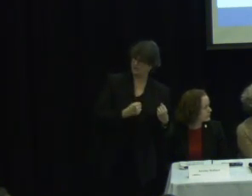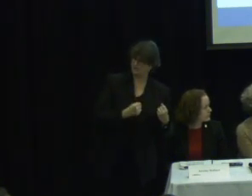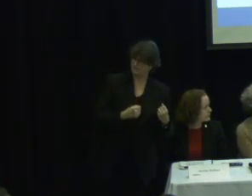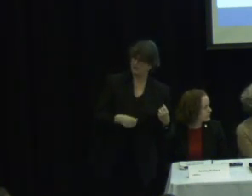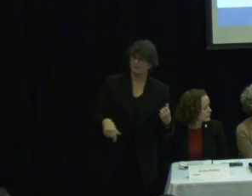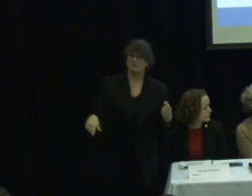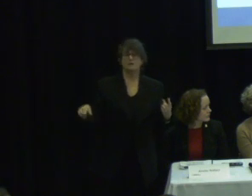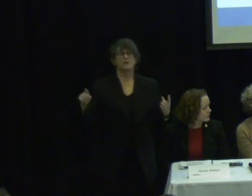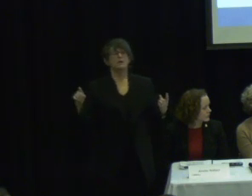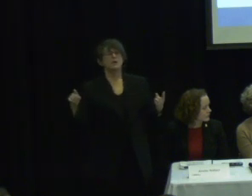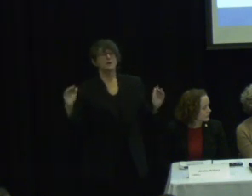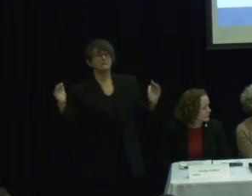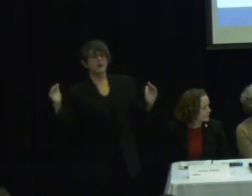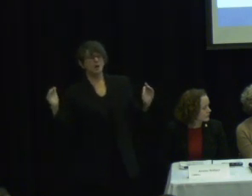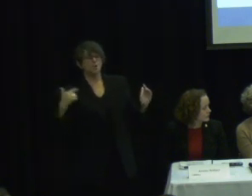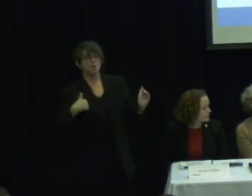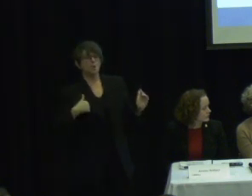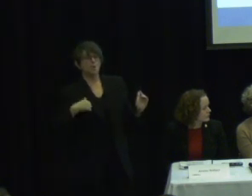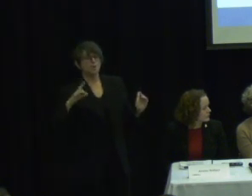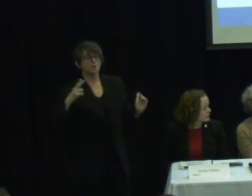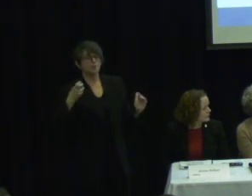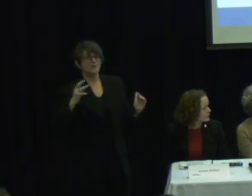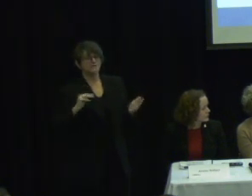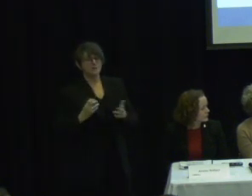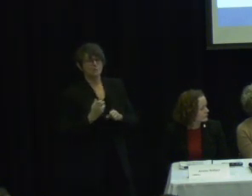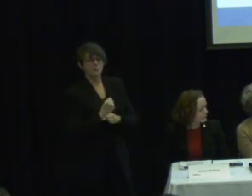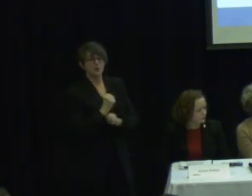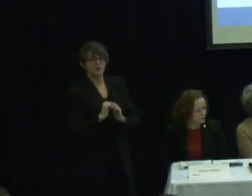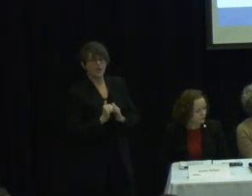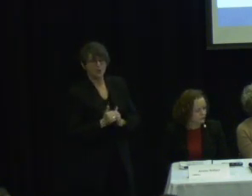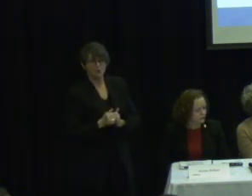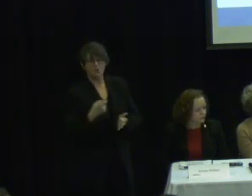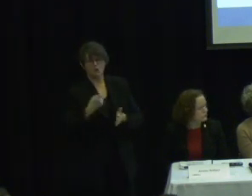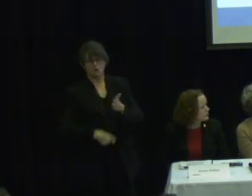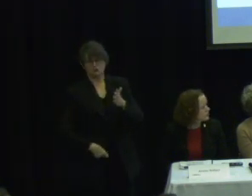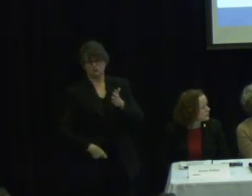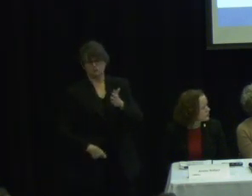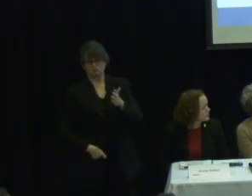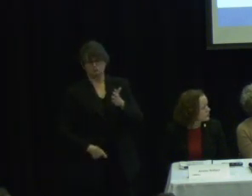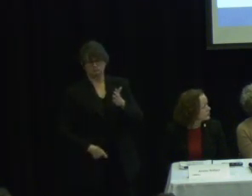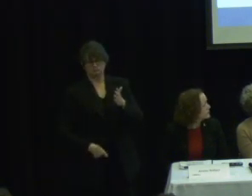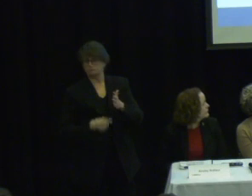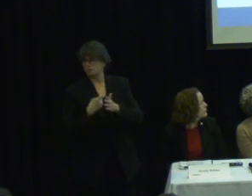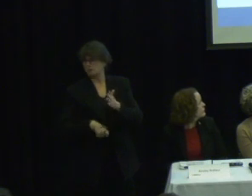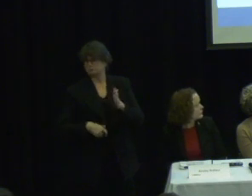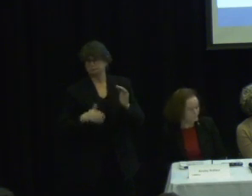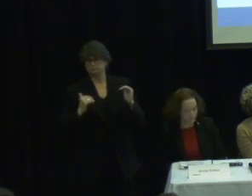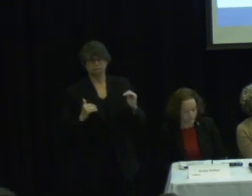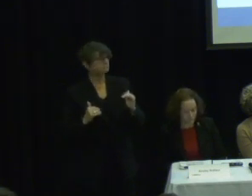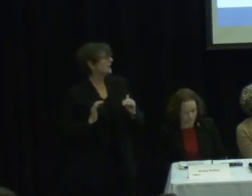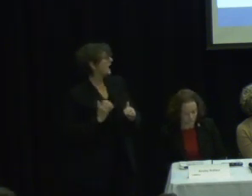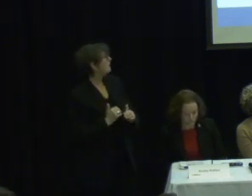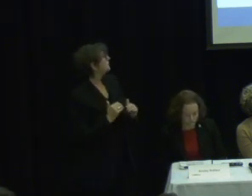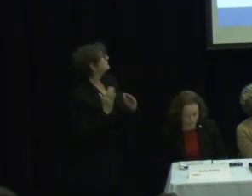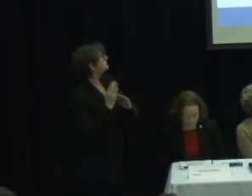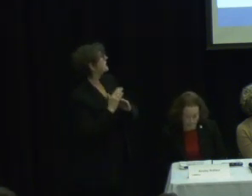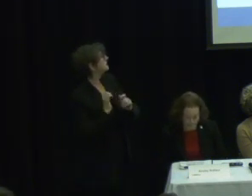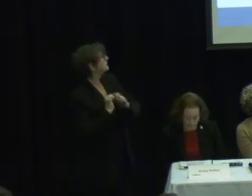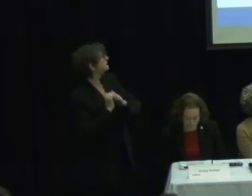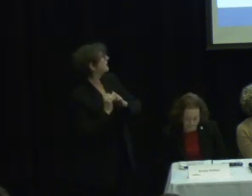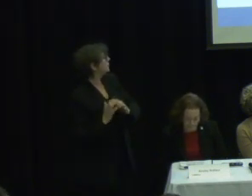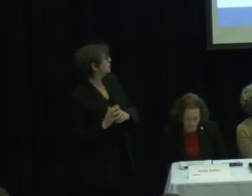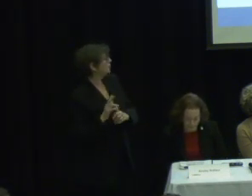of attendance. Who is this right now? This is UMaine, always is our top overlap school,